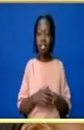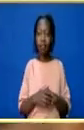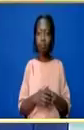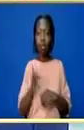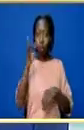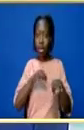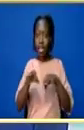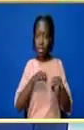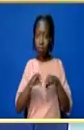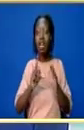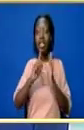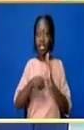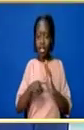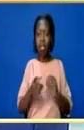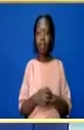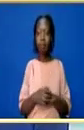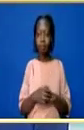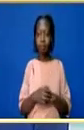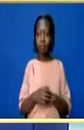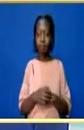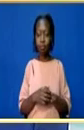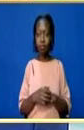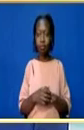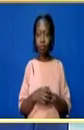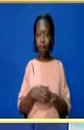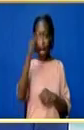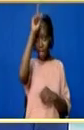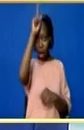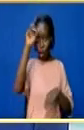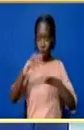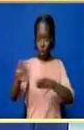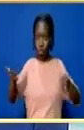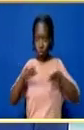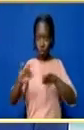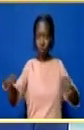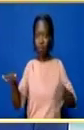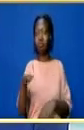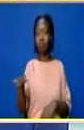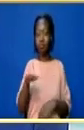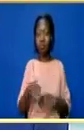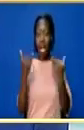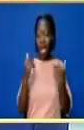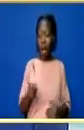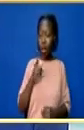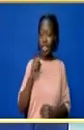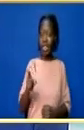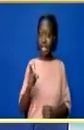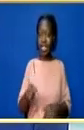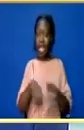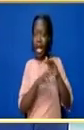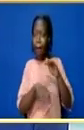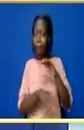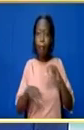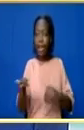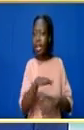on. Doof parara something Lana, help me. So that quarry, the soil has